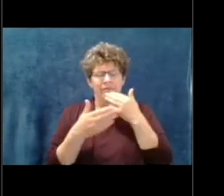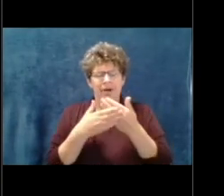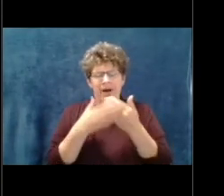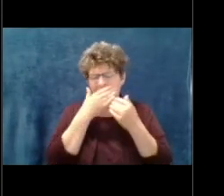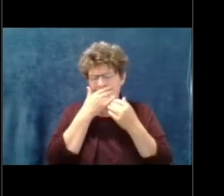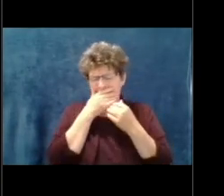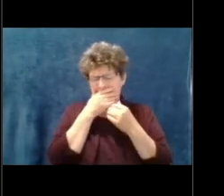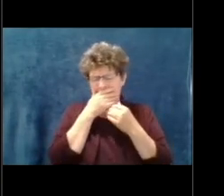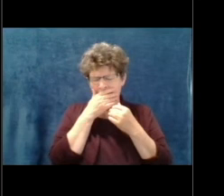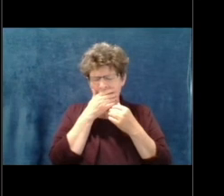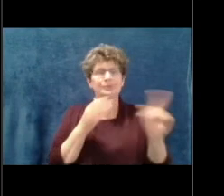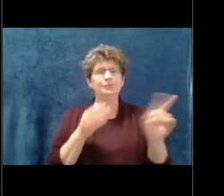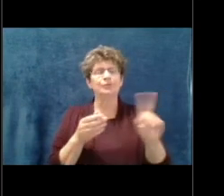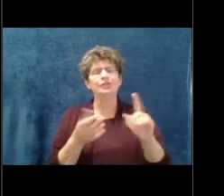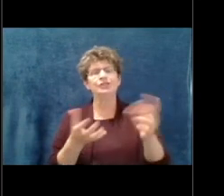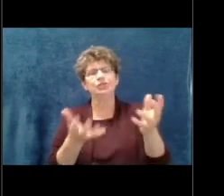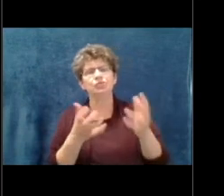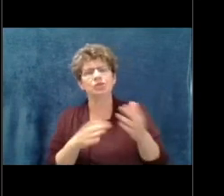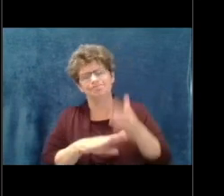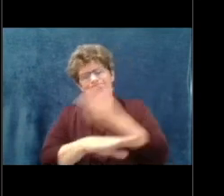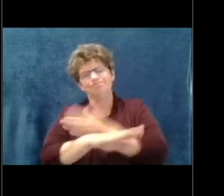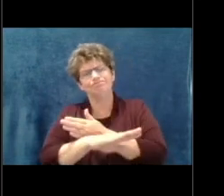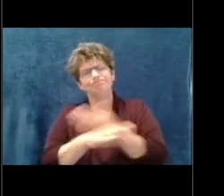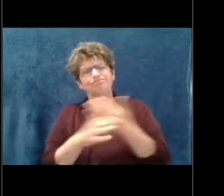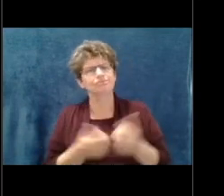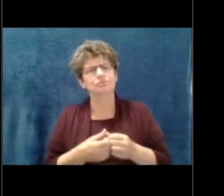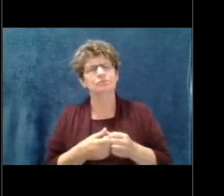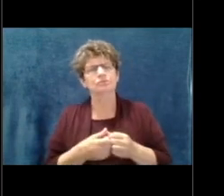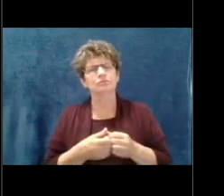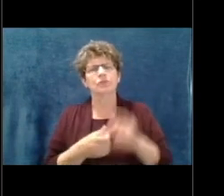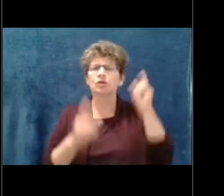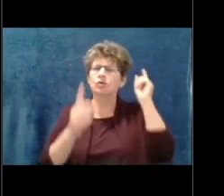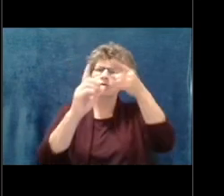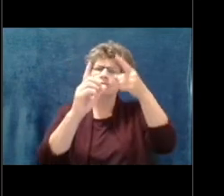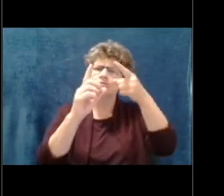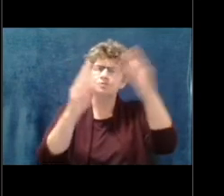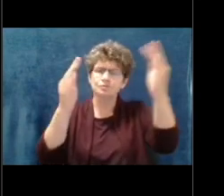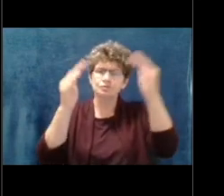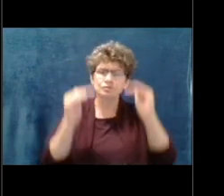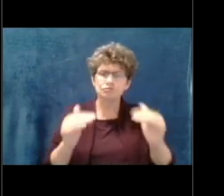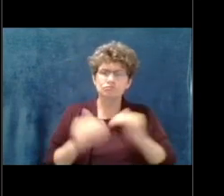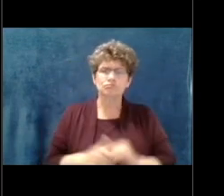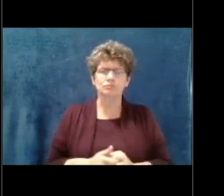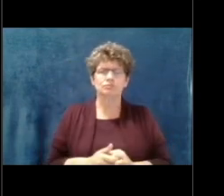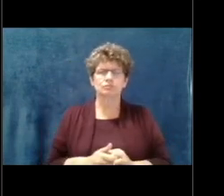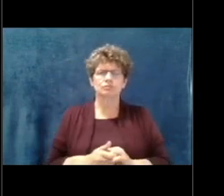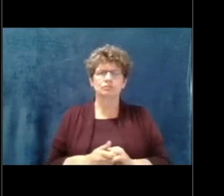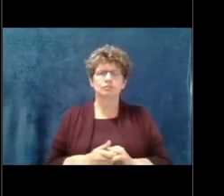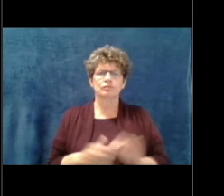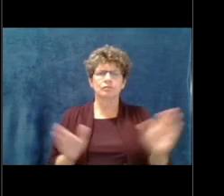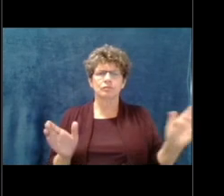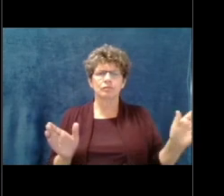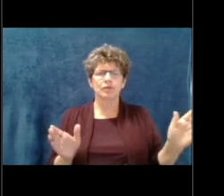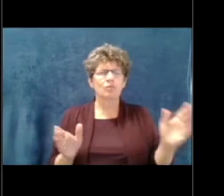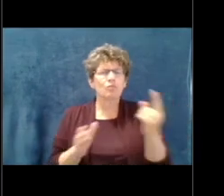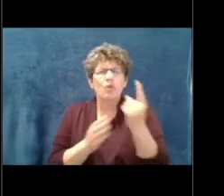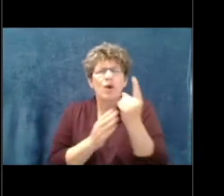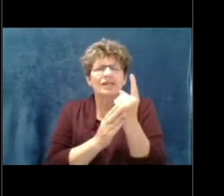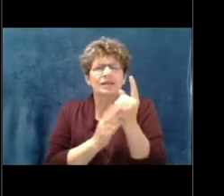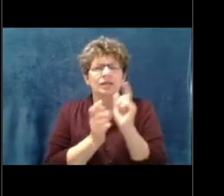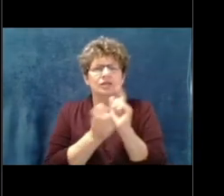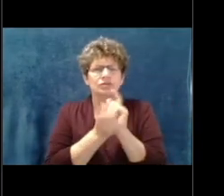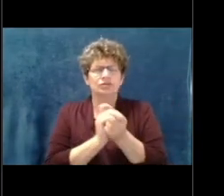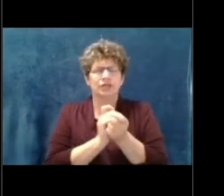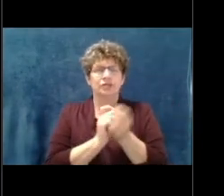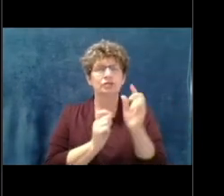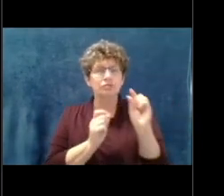you think you could set a goal. Next step is to invite a small behavior change, to take that area